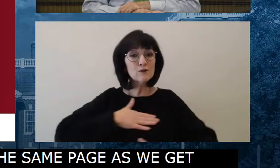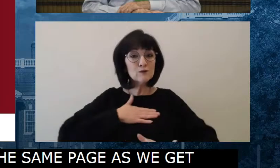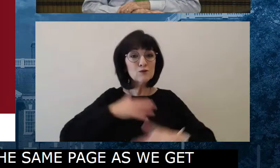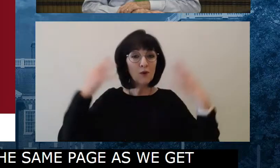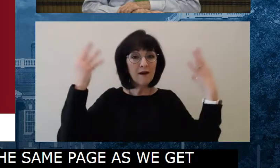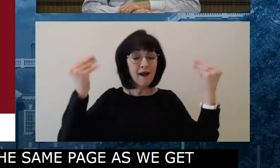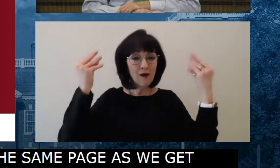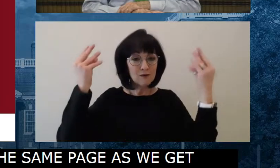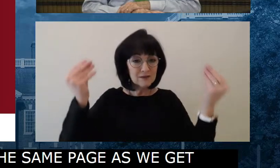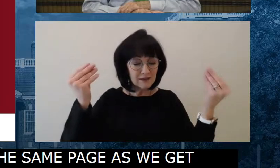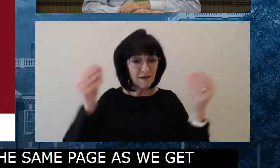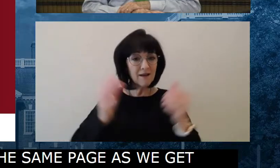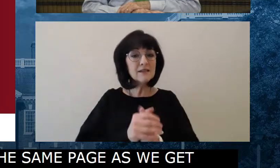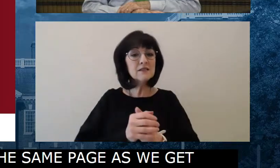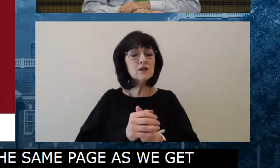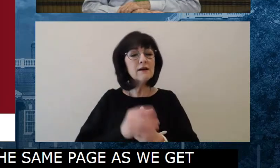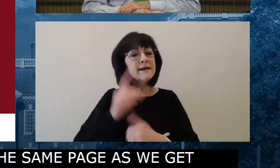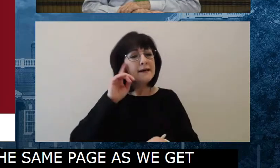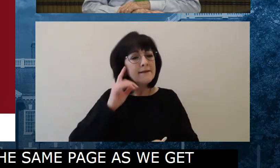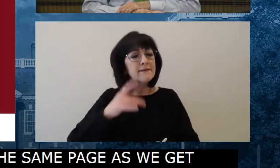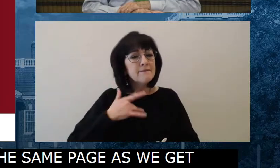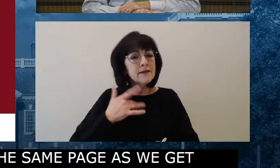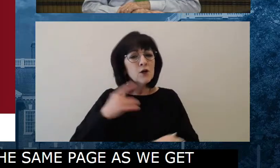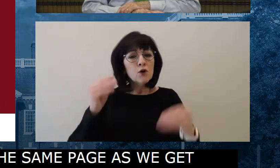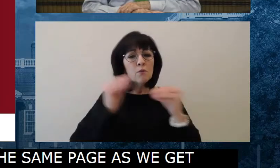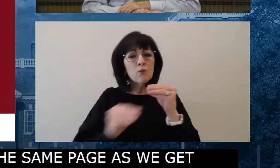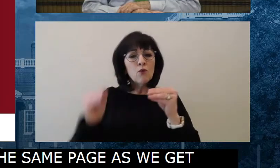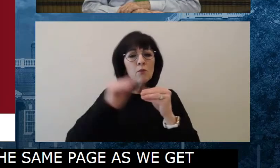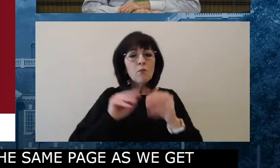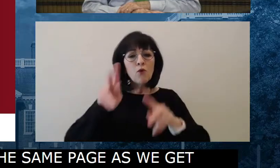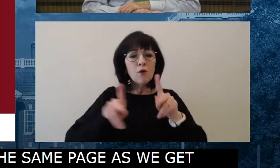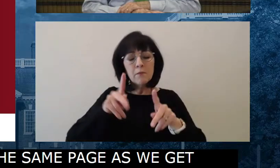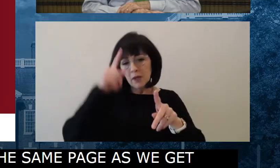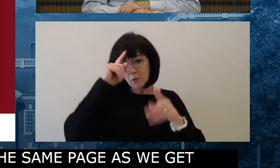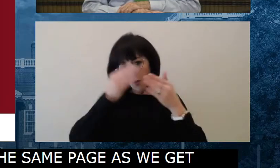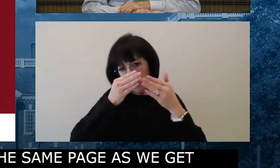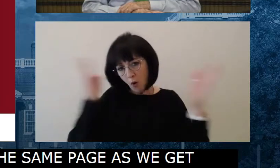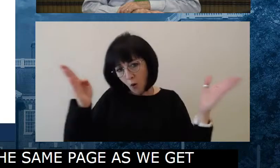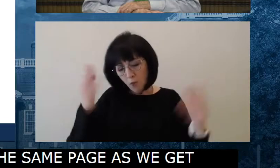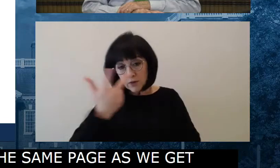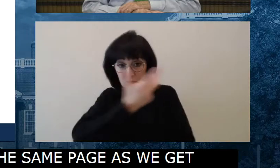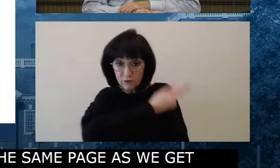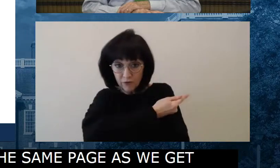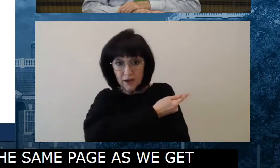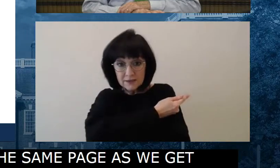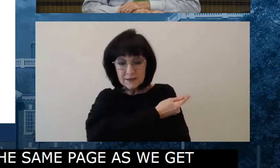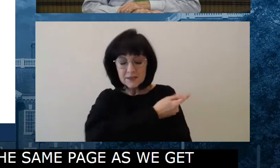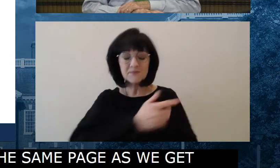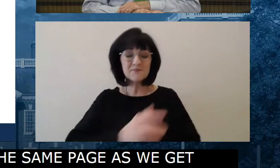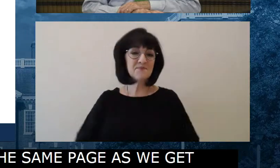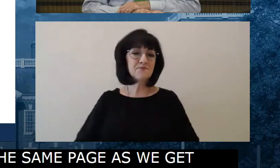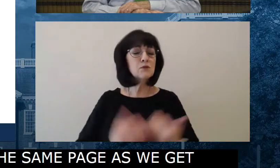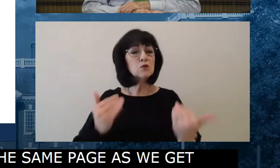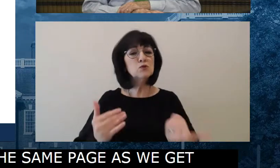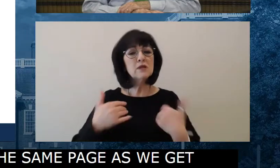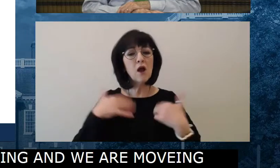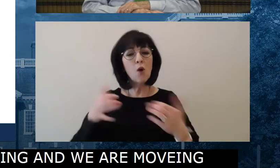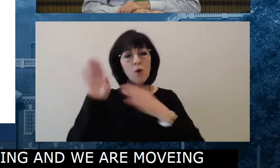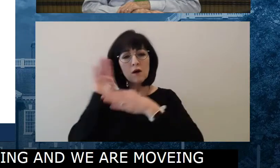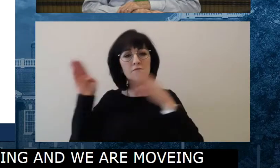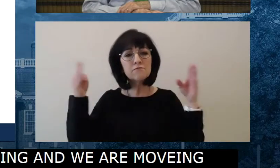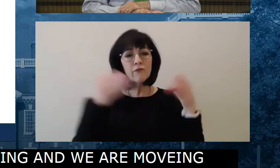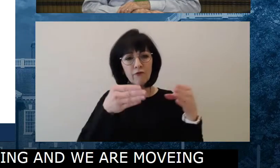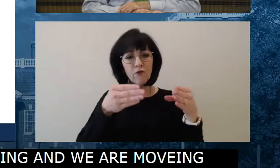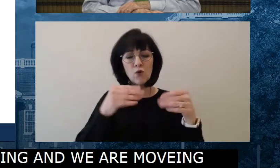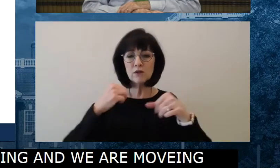that. We're getting more people vaccinated, which is a good thing for everybody. So let's move to the data dashboard first. You can see